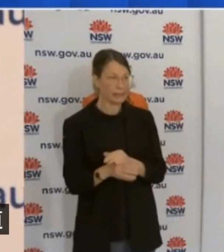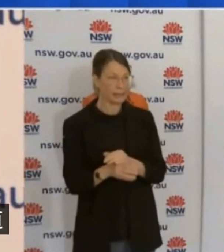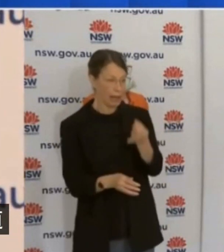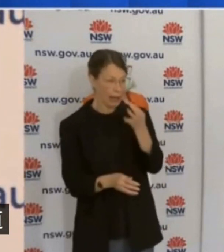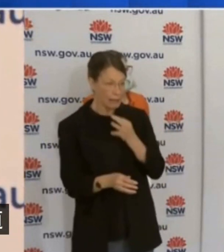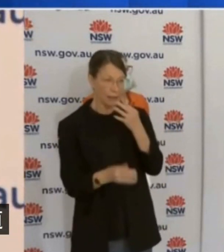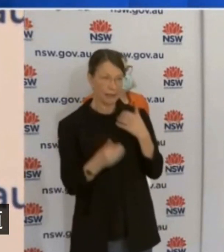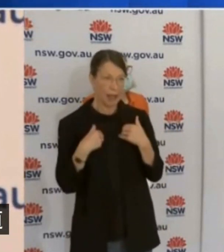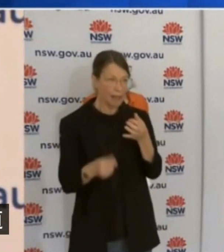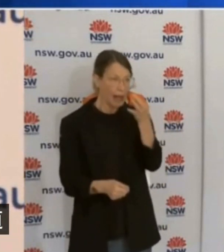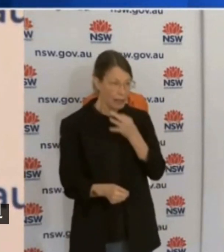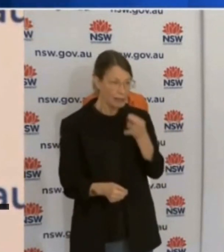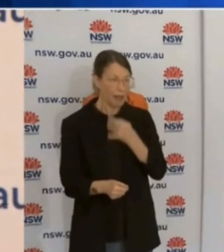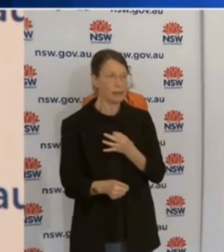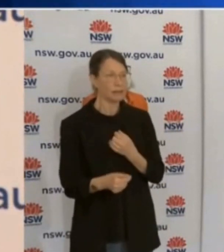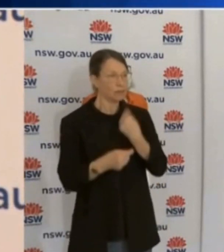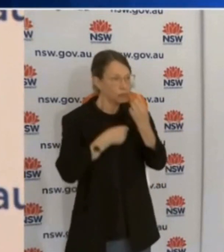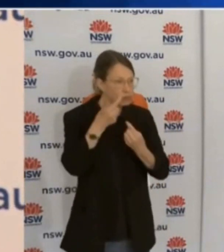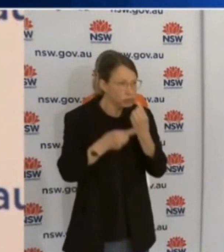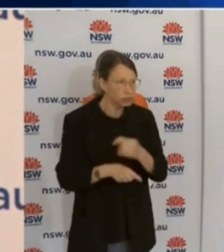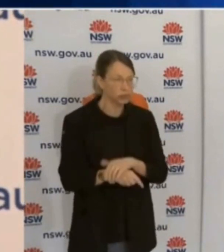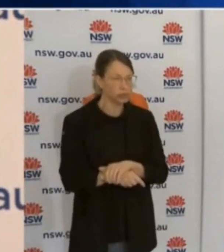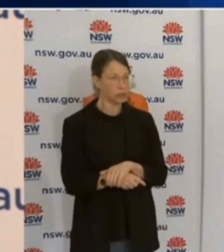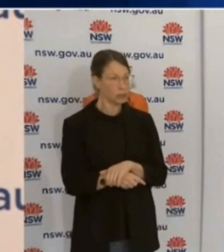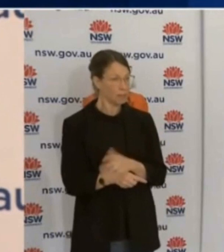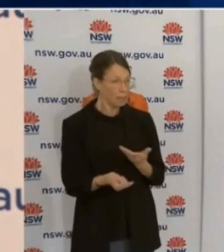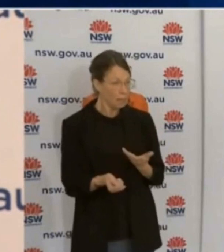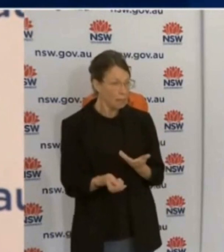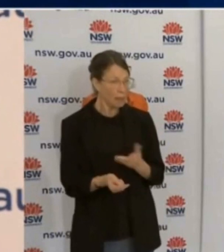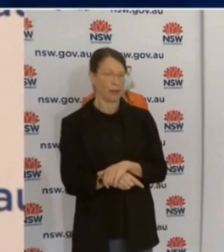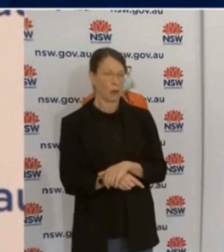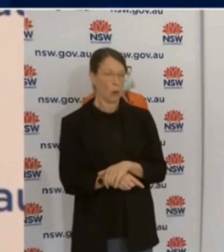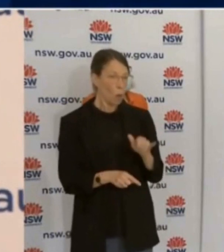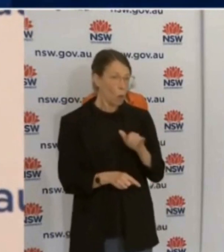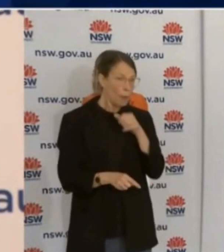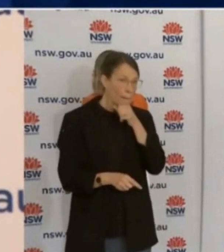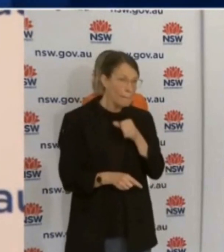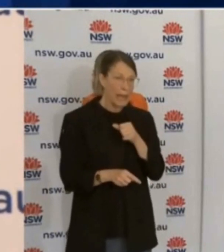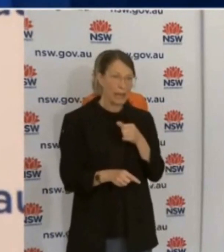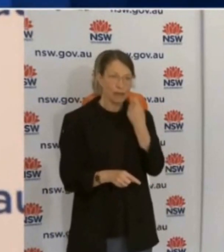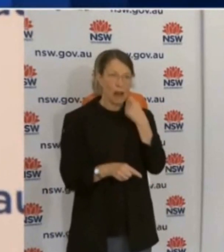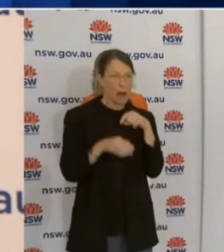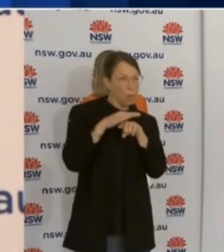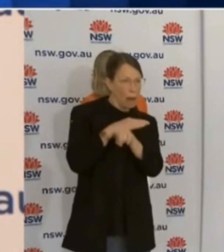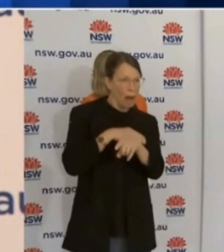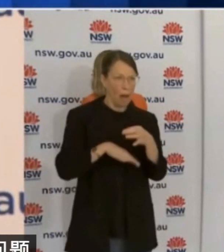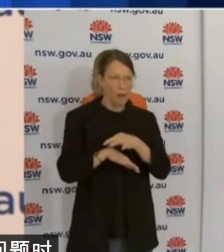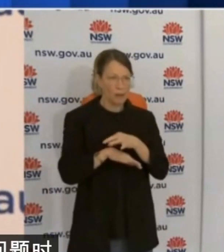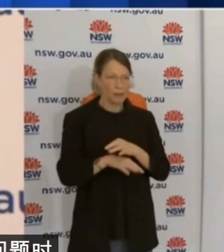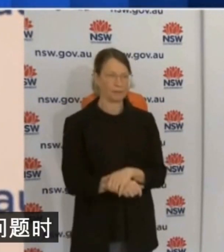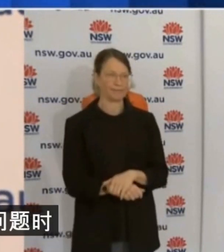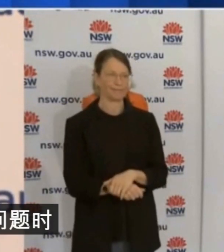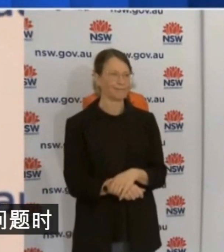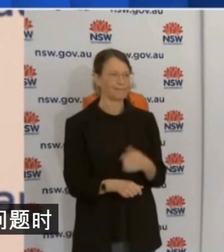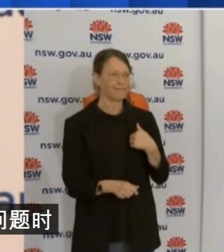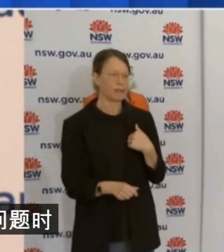I'm not prepared to comment except to say that every individual should comply with both the health. You know, when health asks you